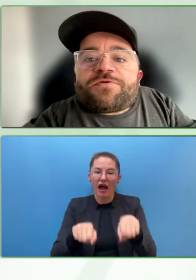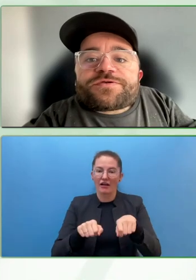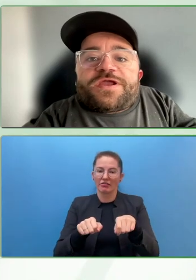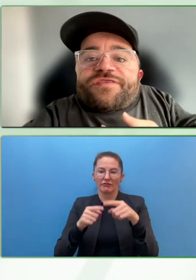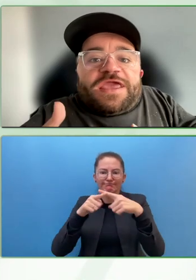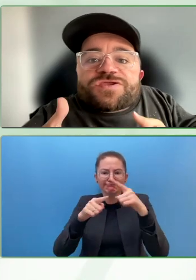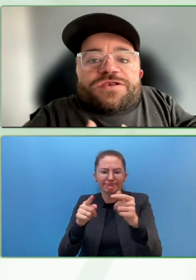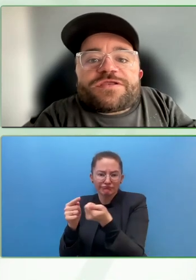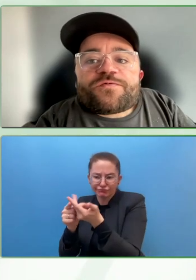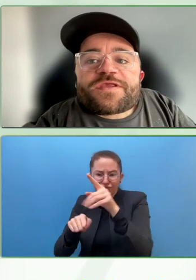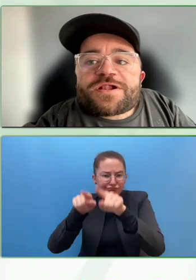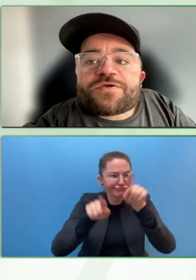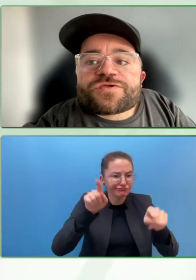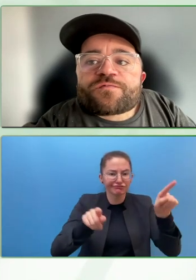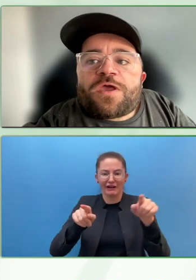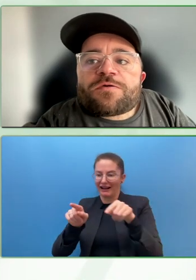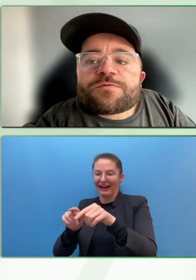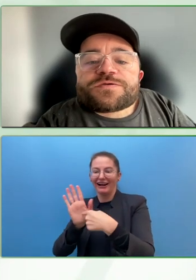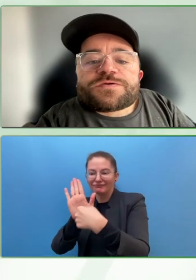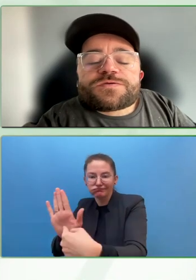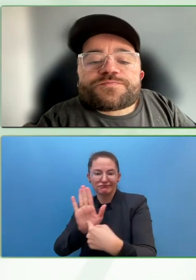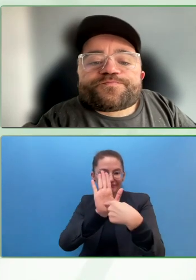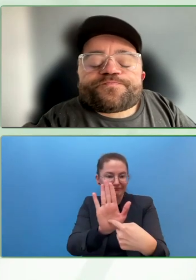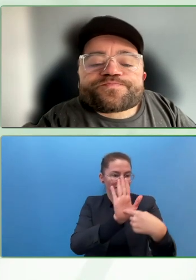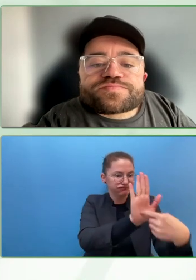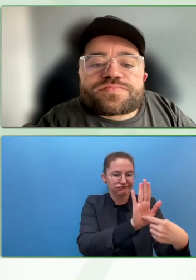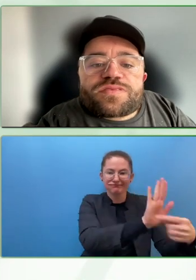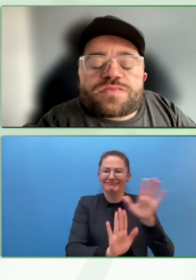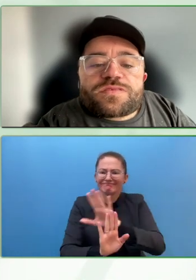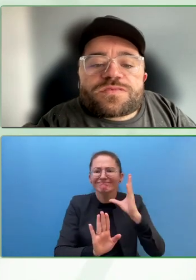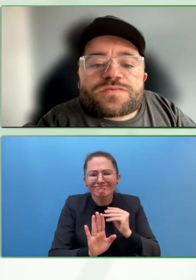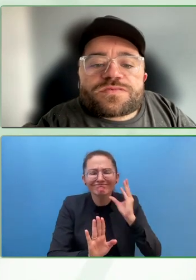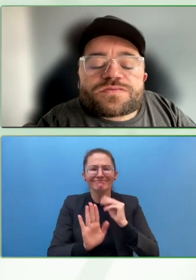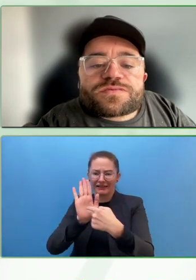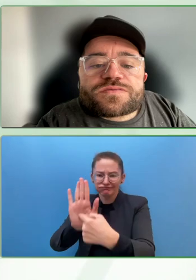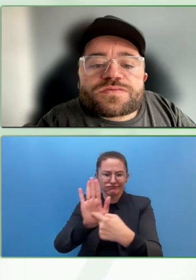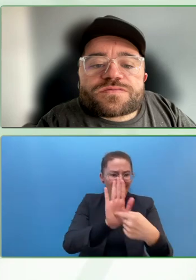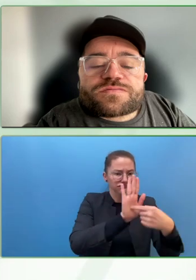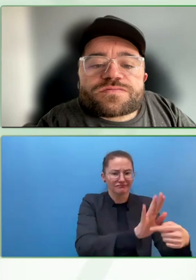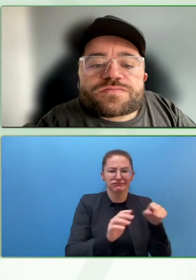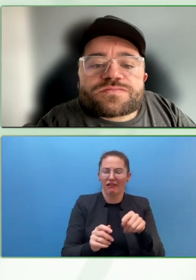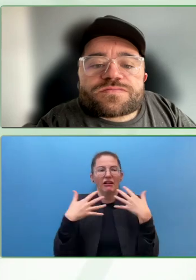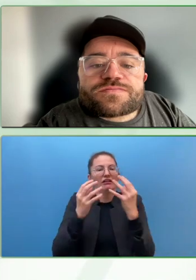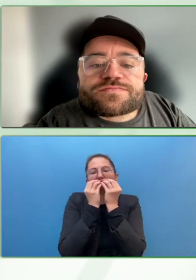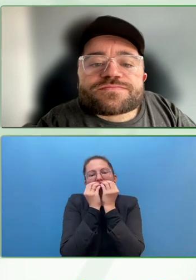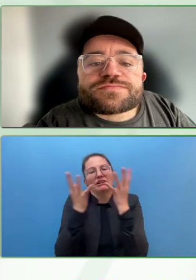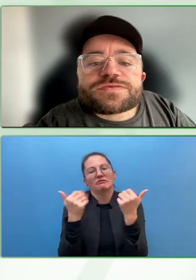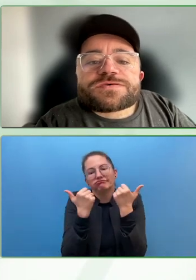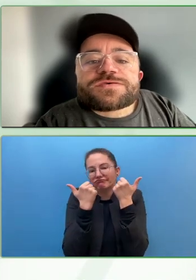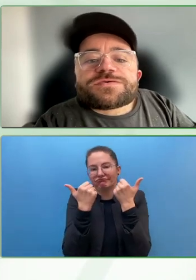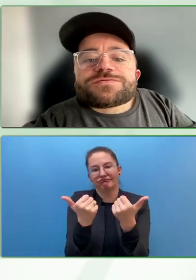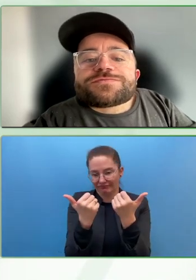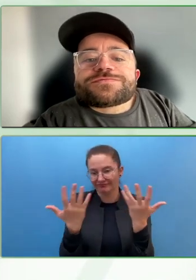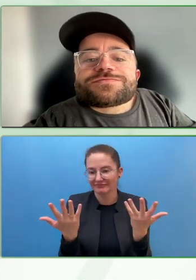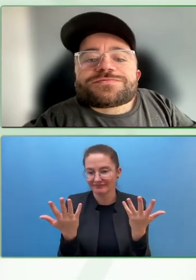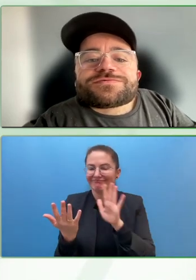and around kind of engaging with inclusion as well. Okay, so I have one more question, because we are knowing that there